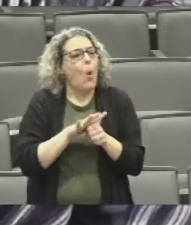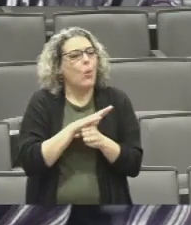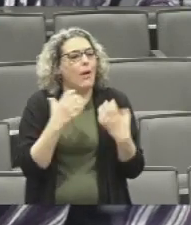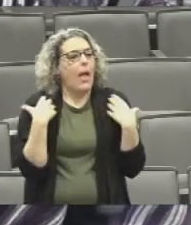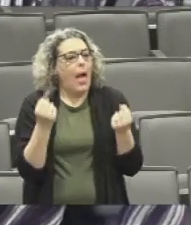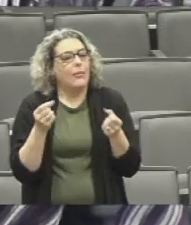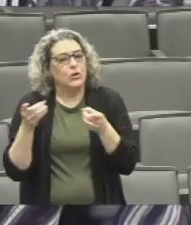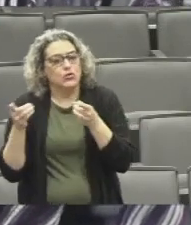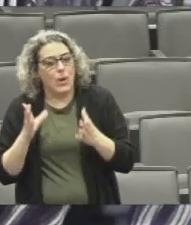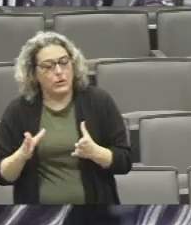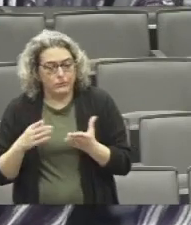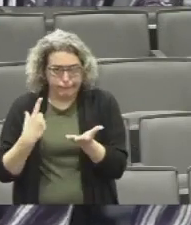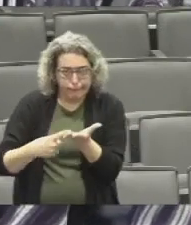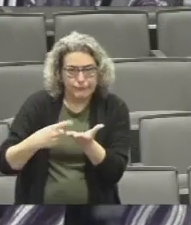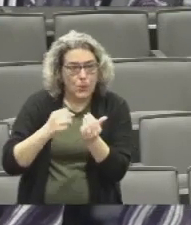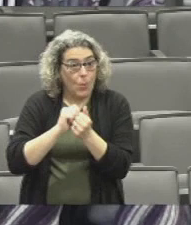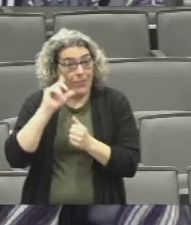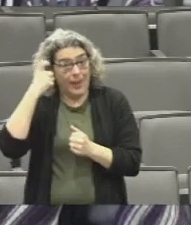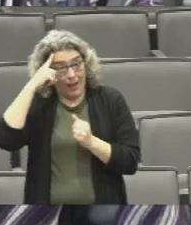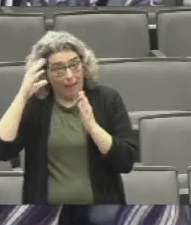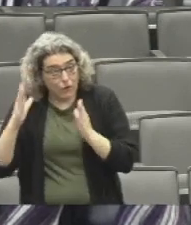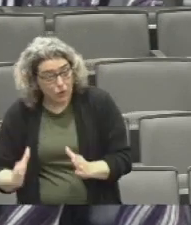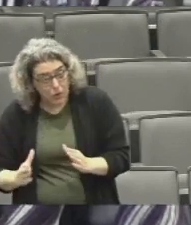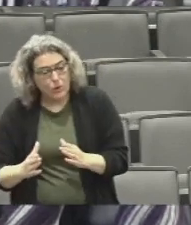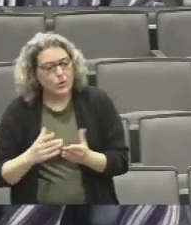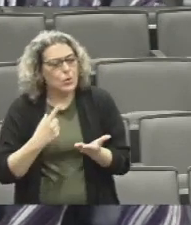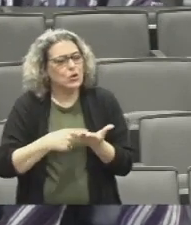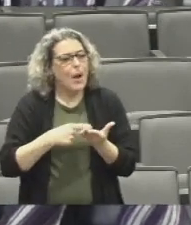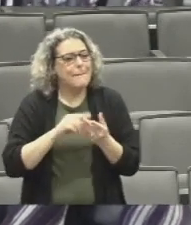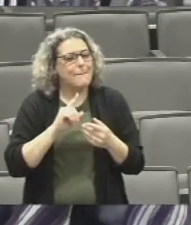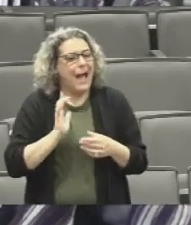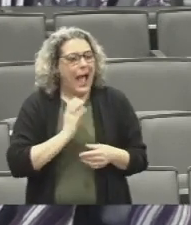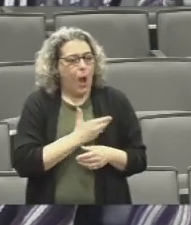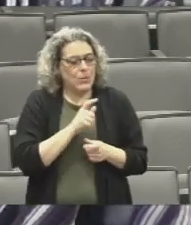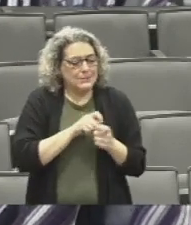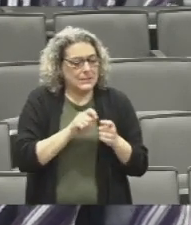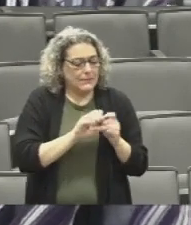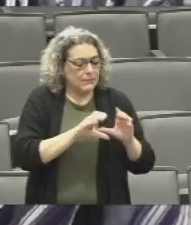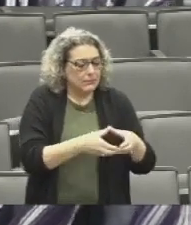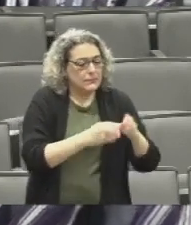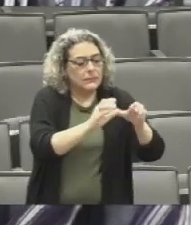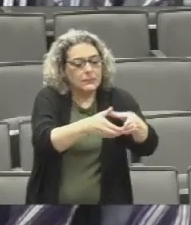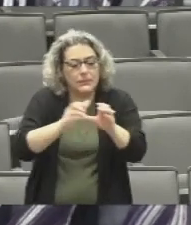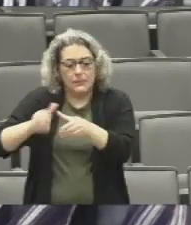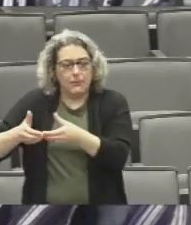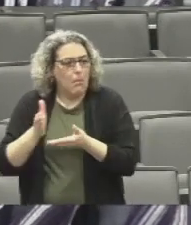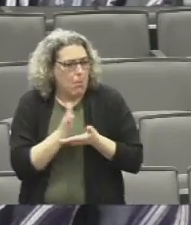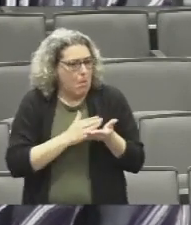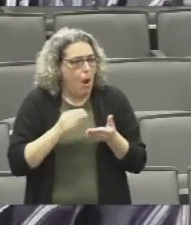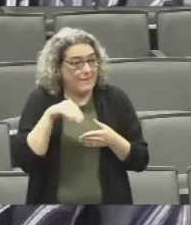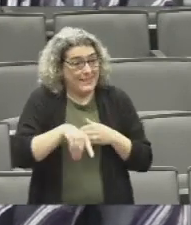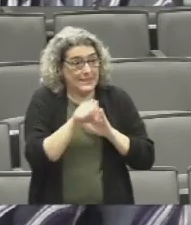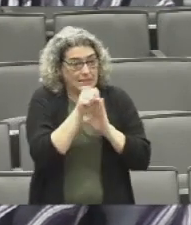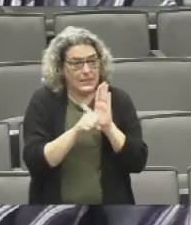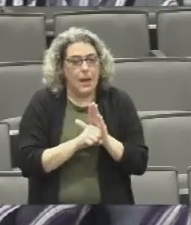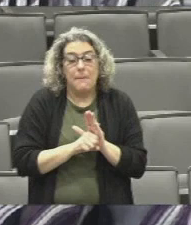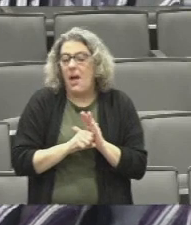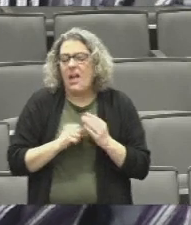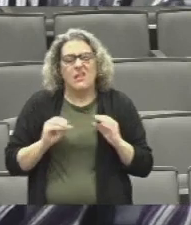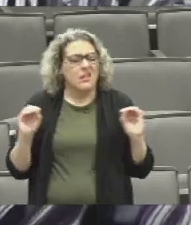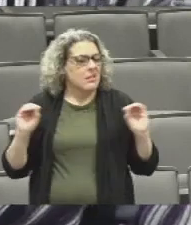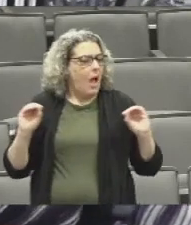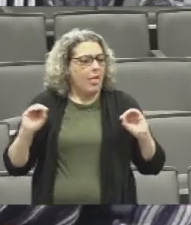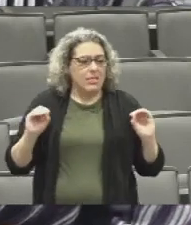with the governor at this time, with sectors in our community to see how that will go forward. Nothing has been decided yet,